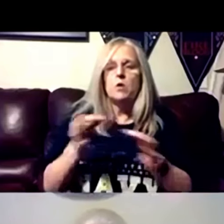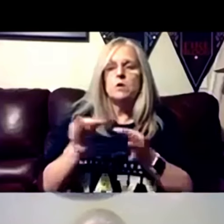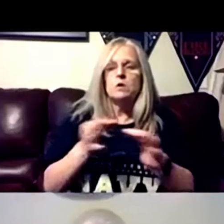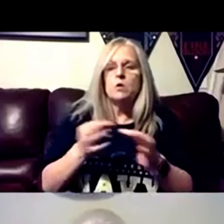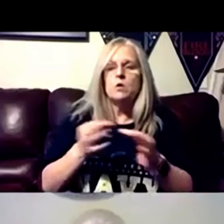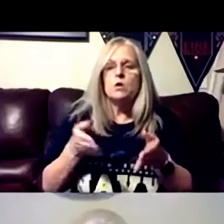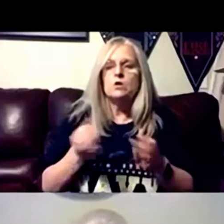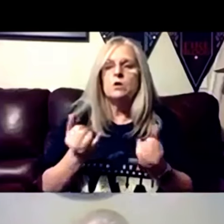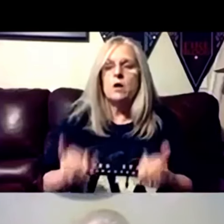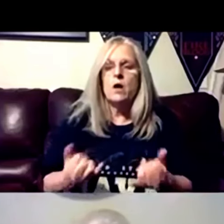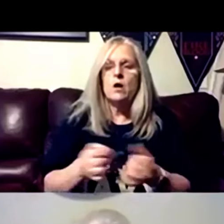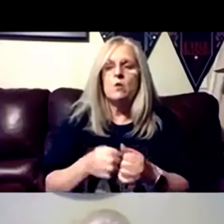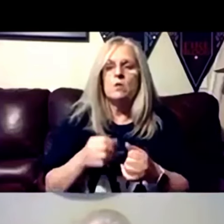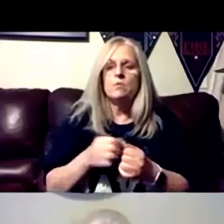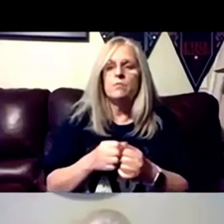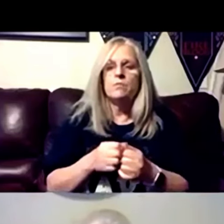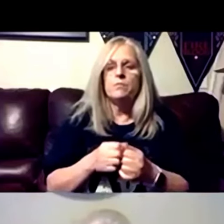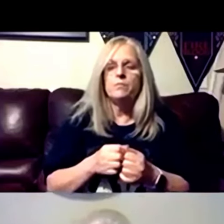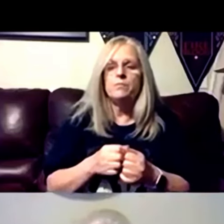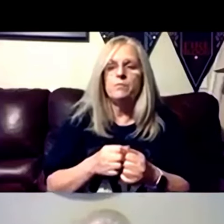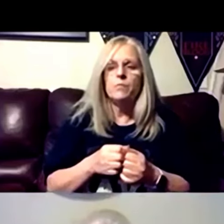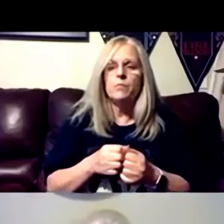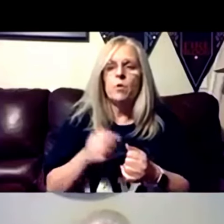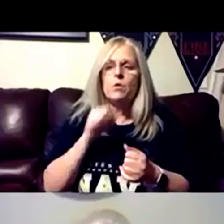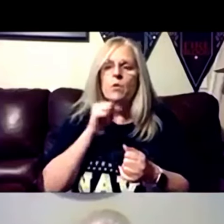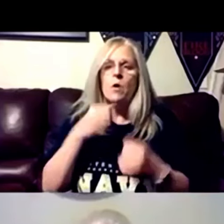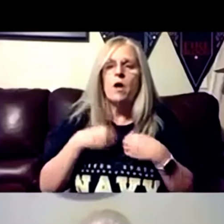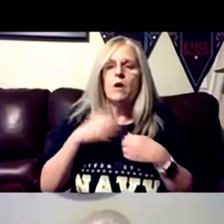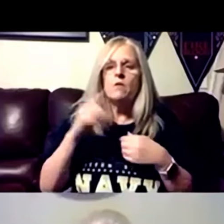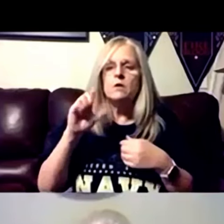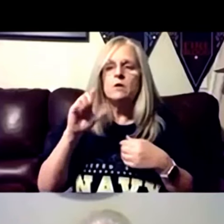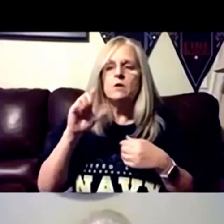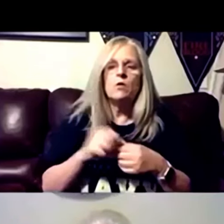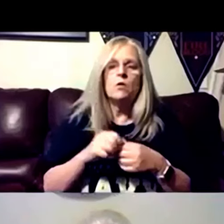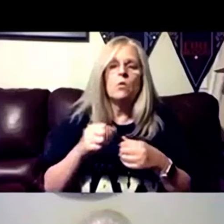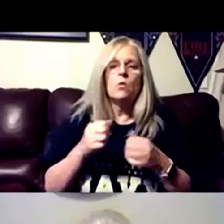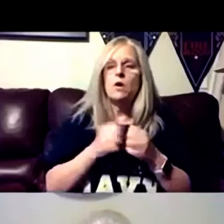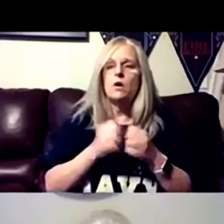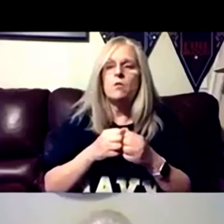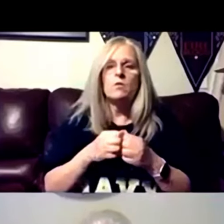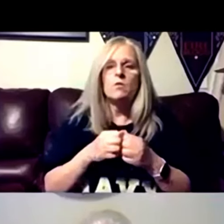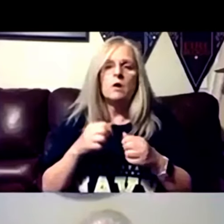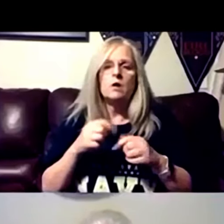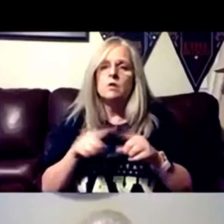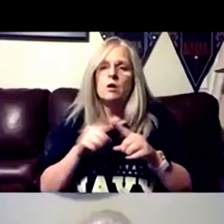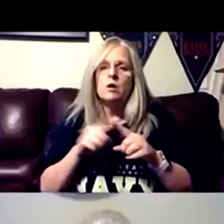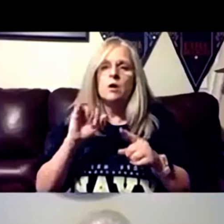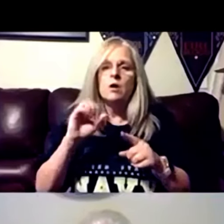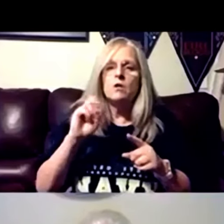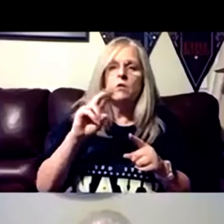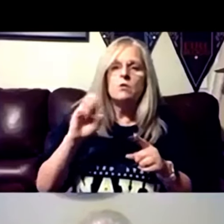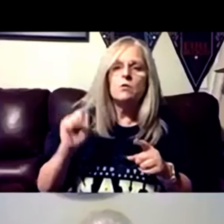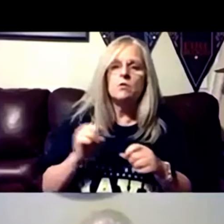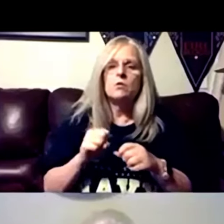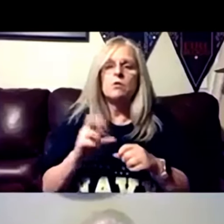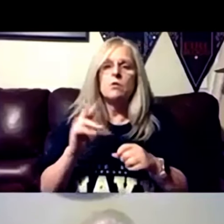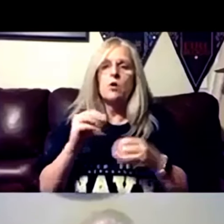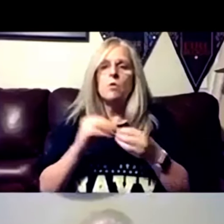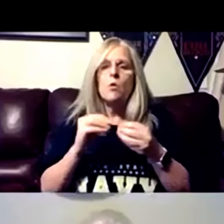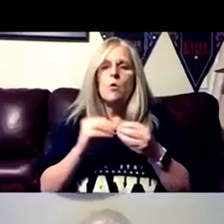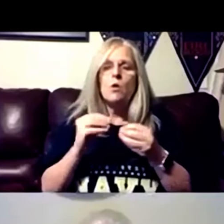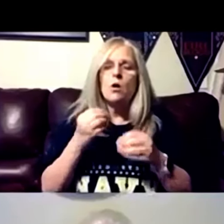more having to deal with any retention issues, right? No more company making changes